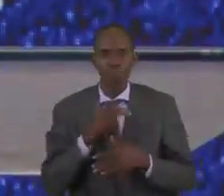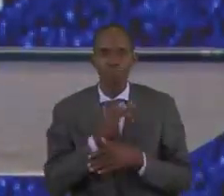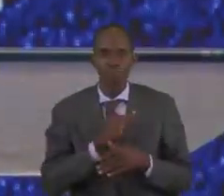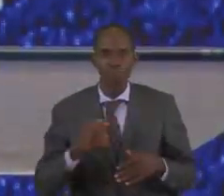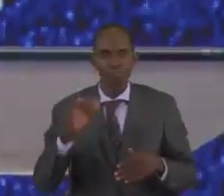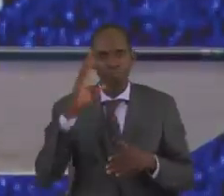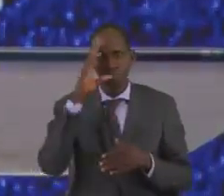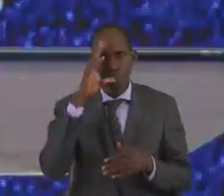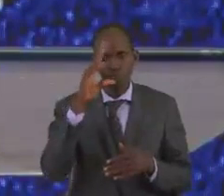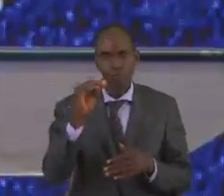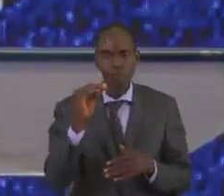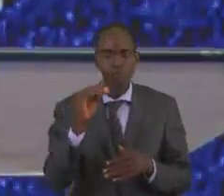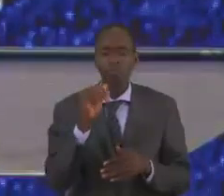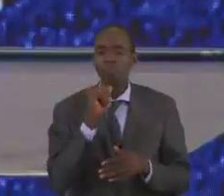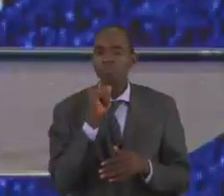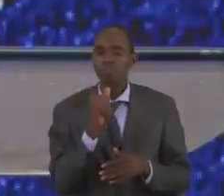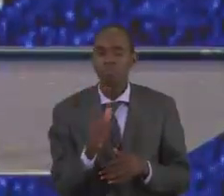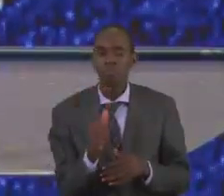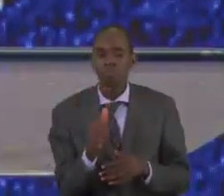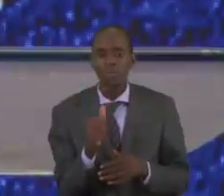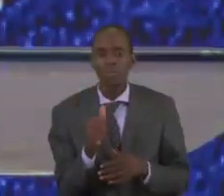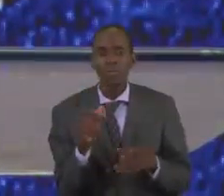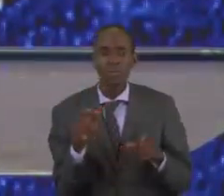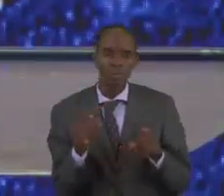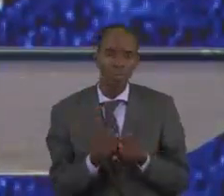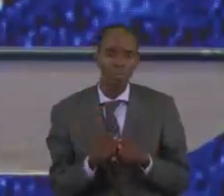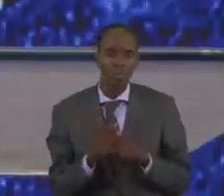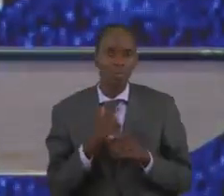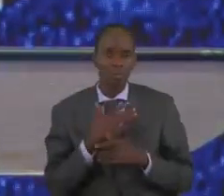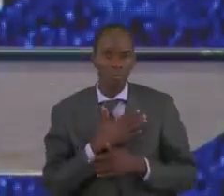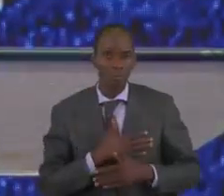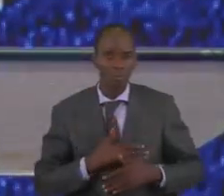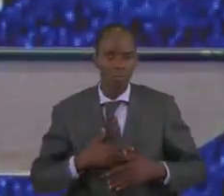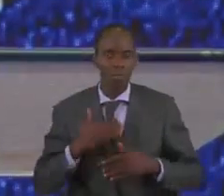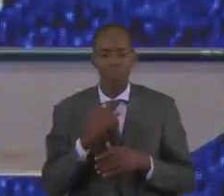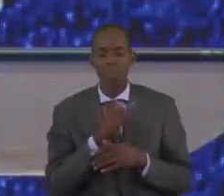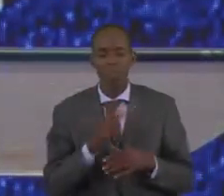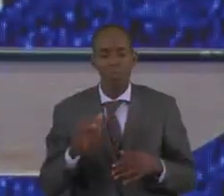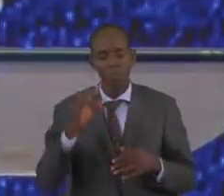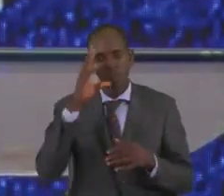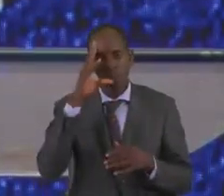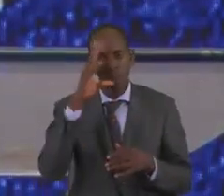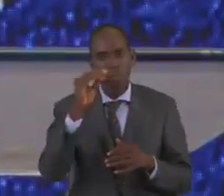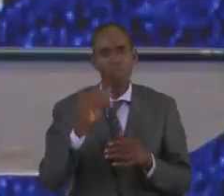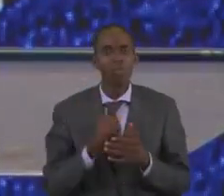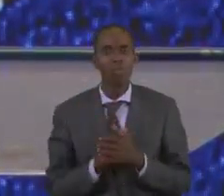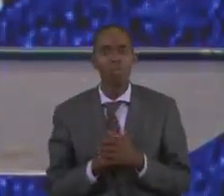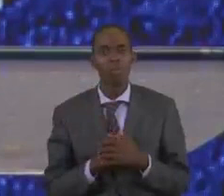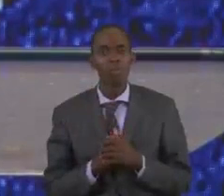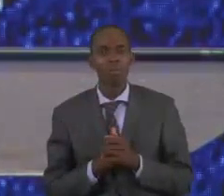men, not as pleasing men.